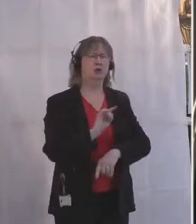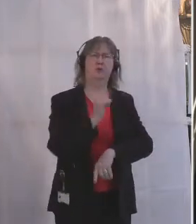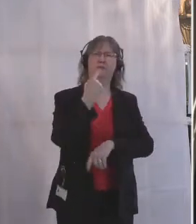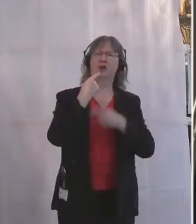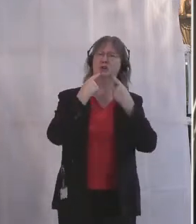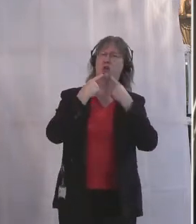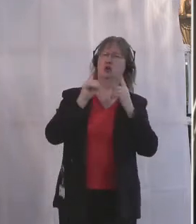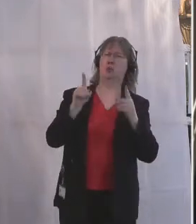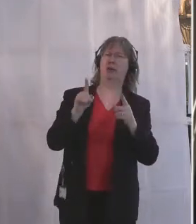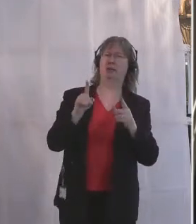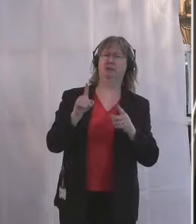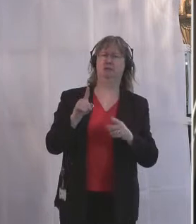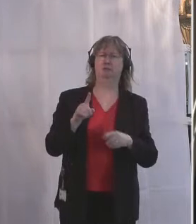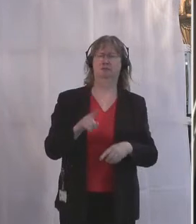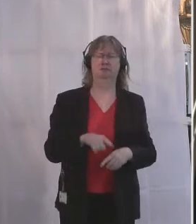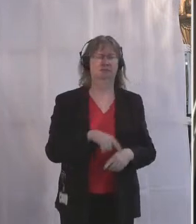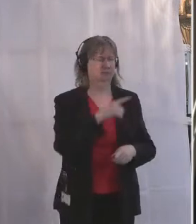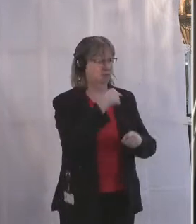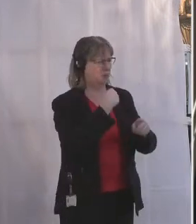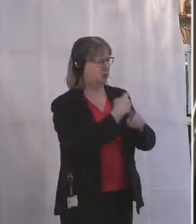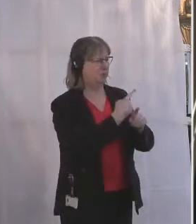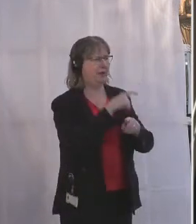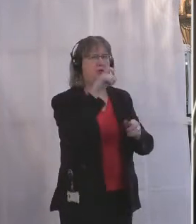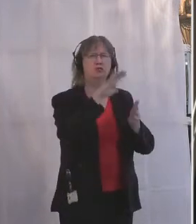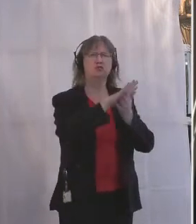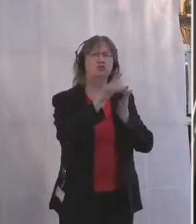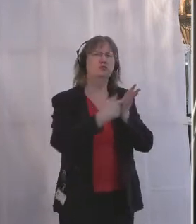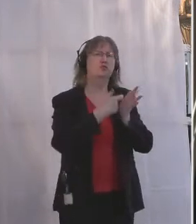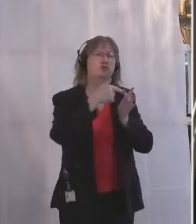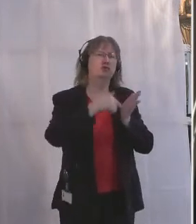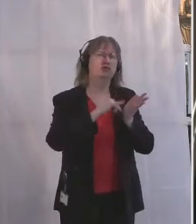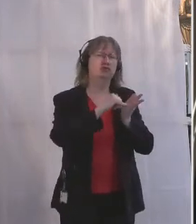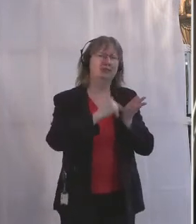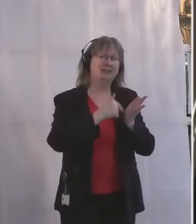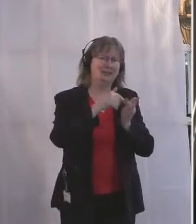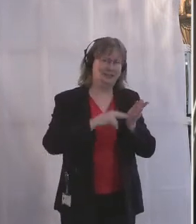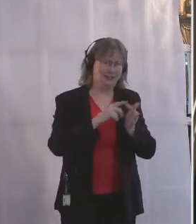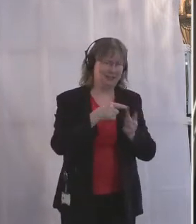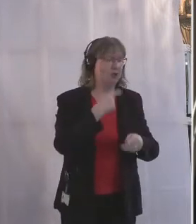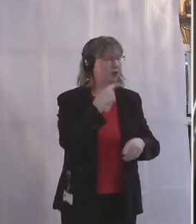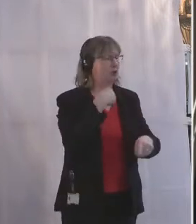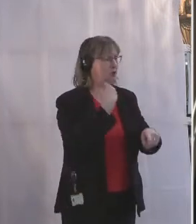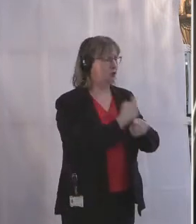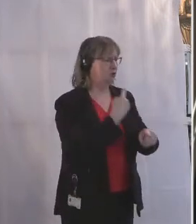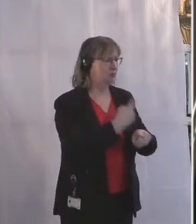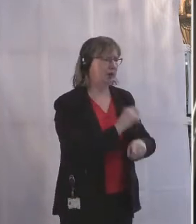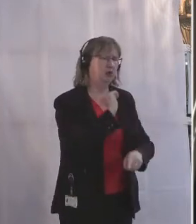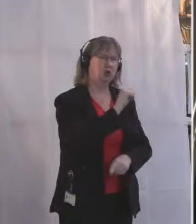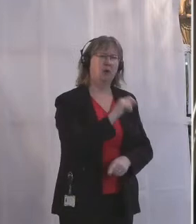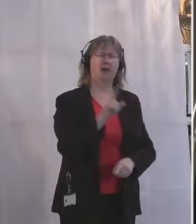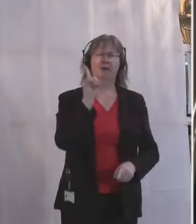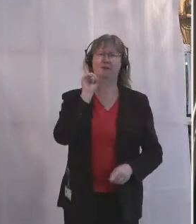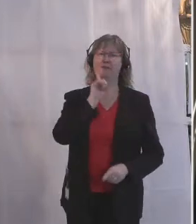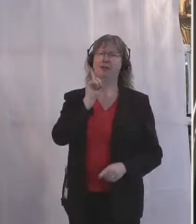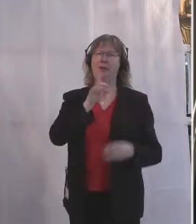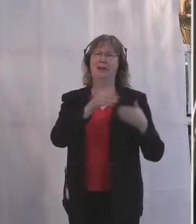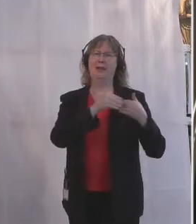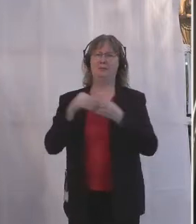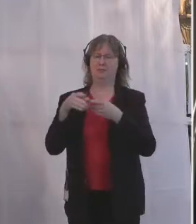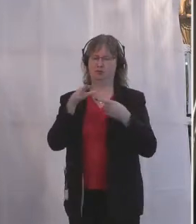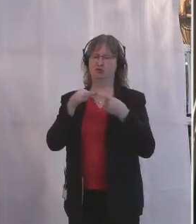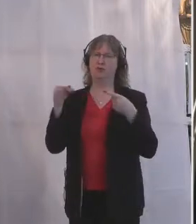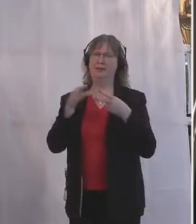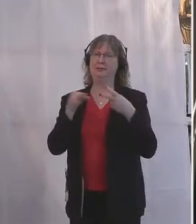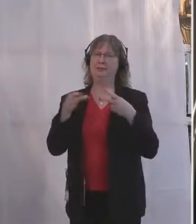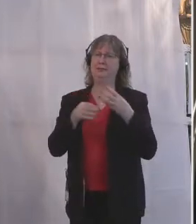Christine, which was you talked at the beginning about your particular female leadership traits and how you thought that had given you an